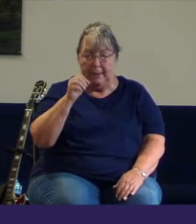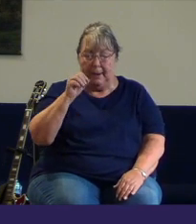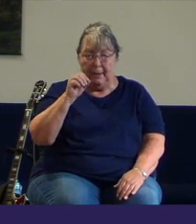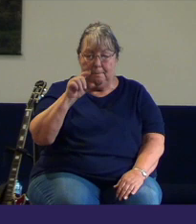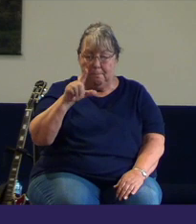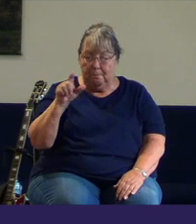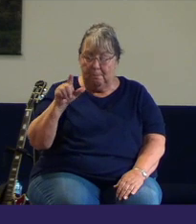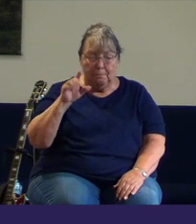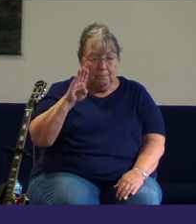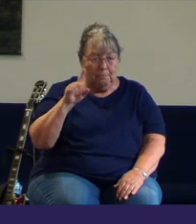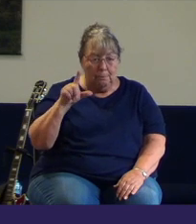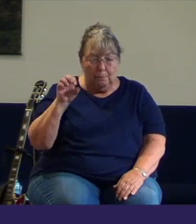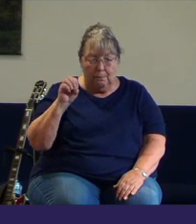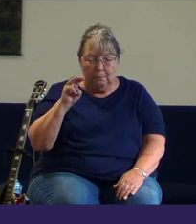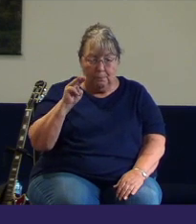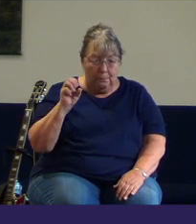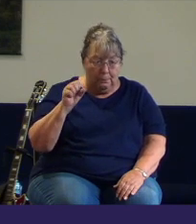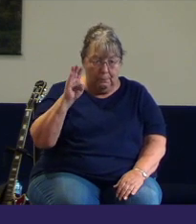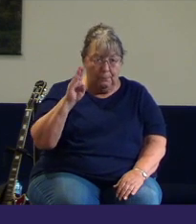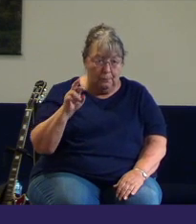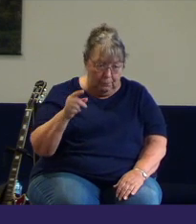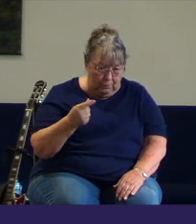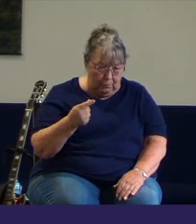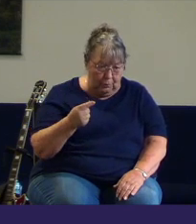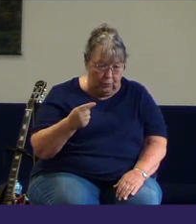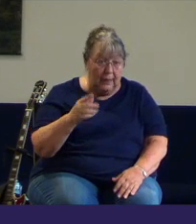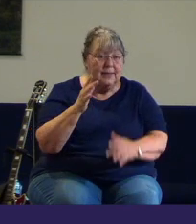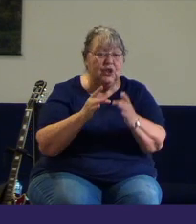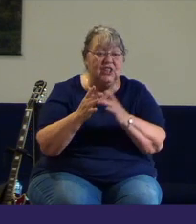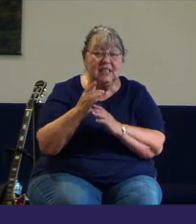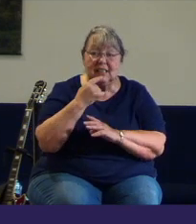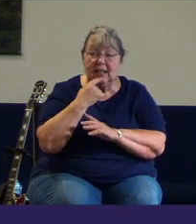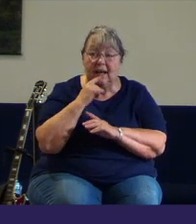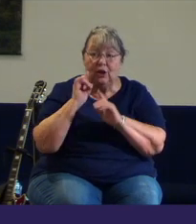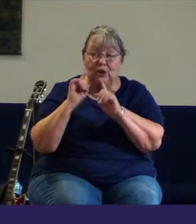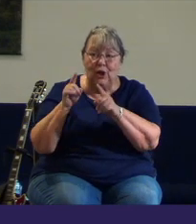to the nearby places and preach.